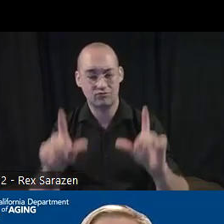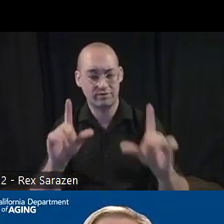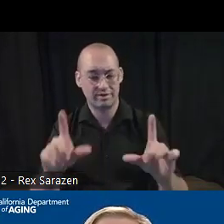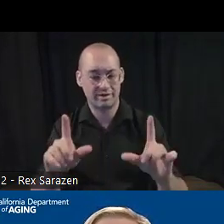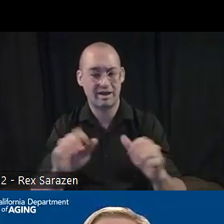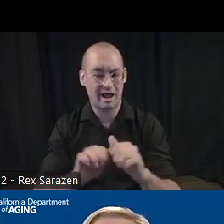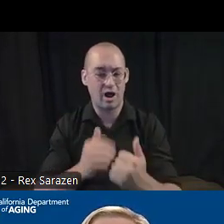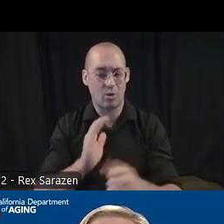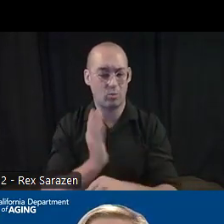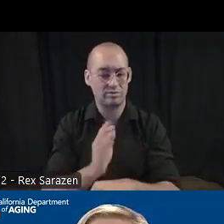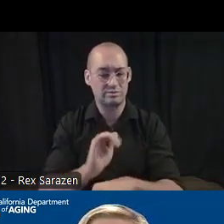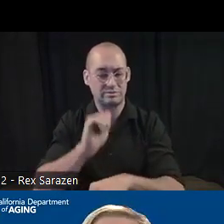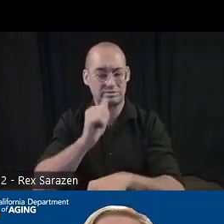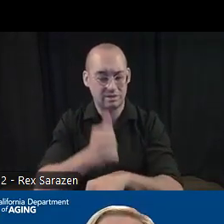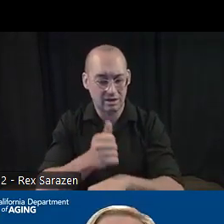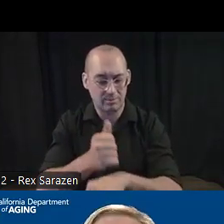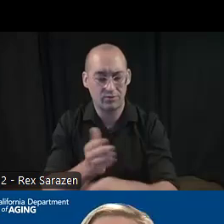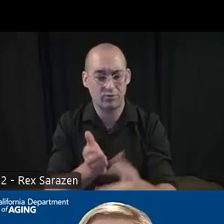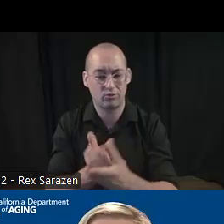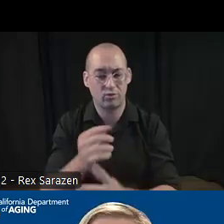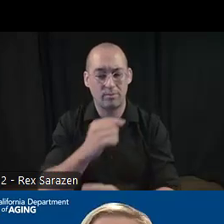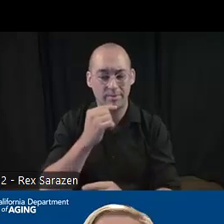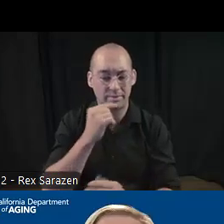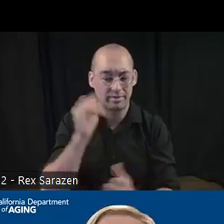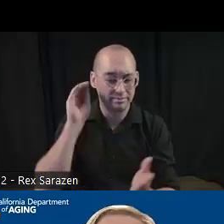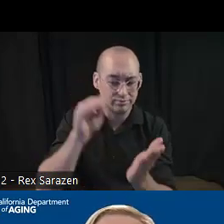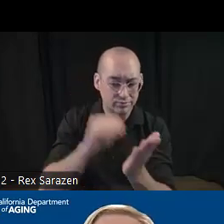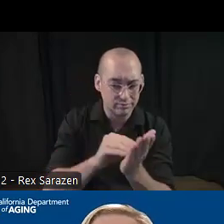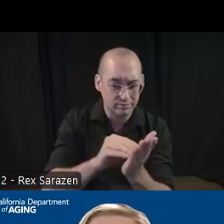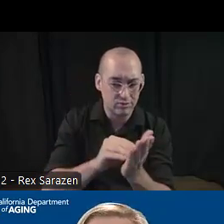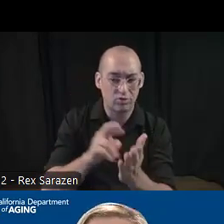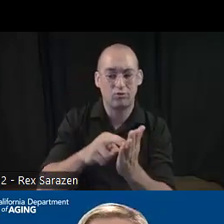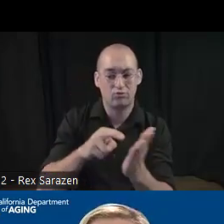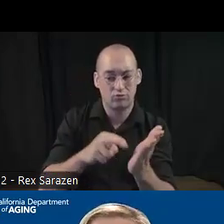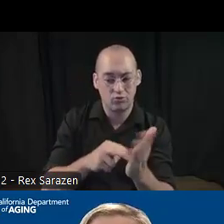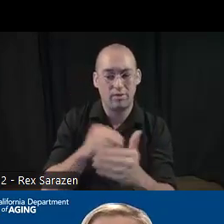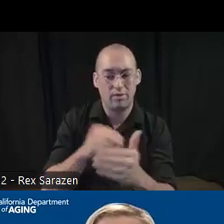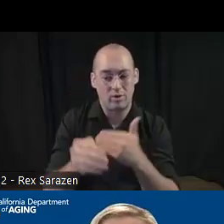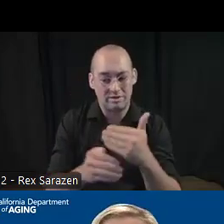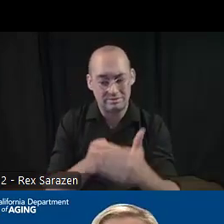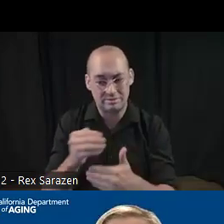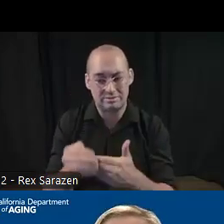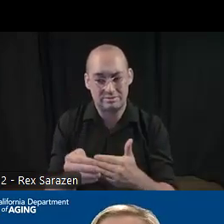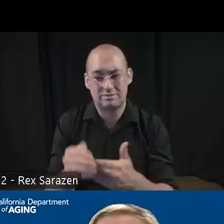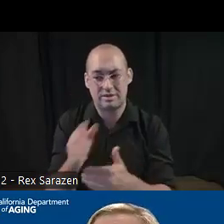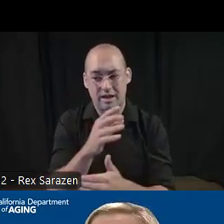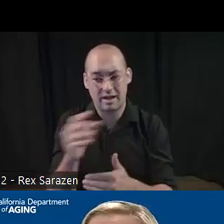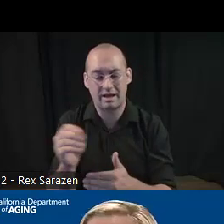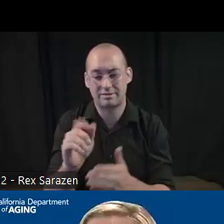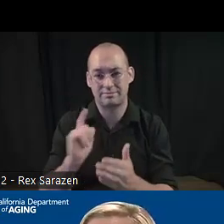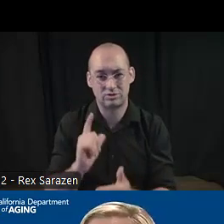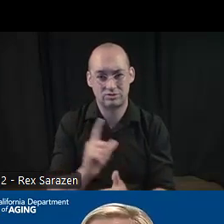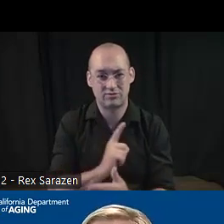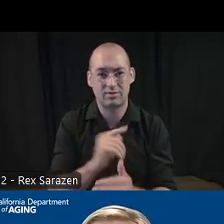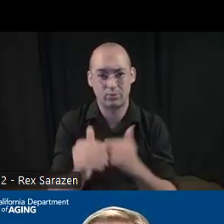implementing through public input, through the regulatory process, and through the legislative process over the